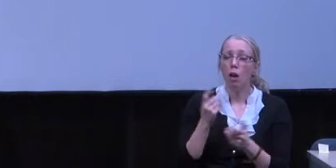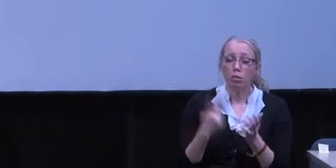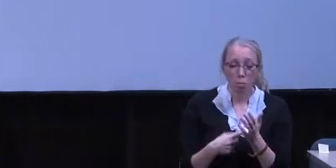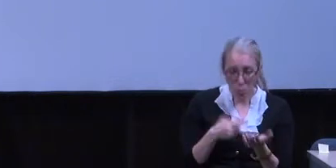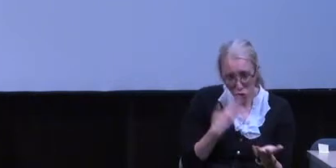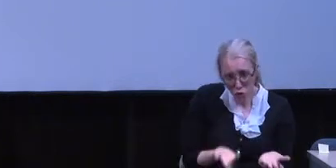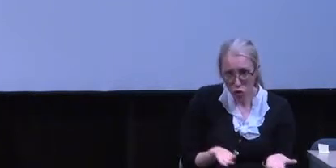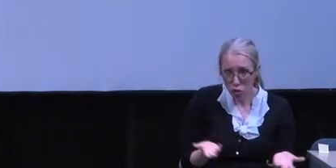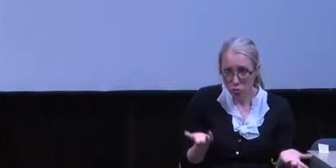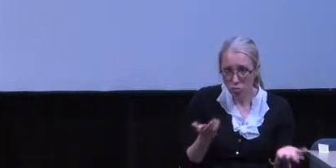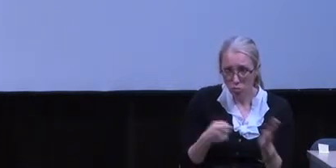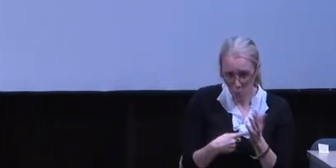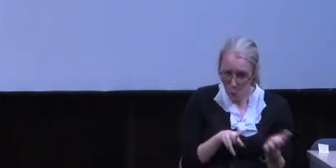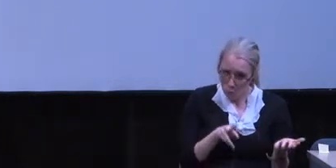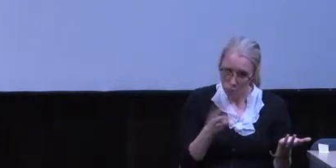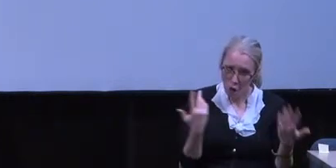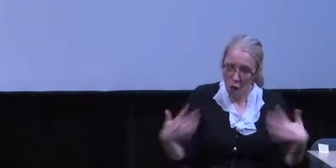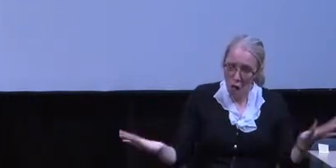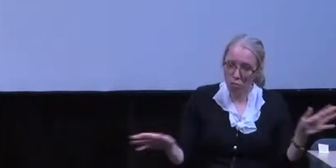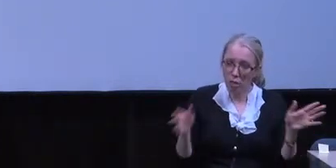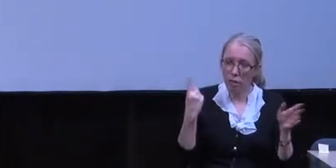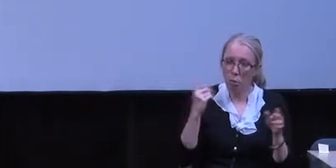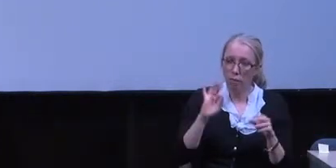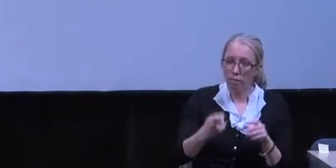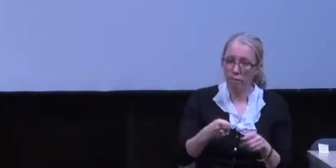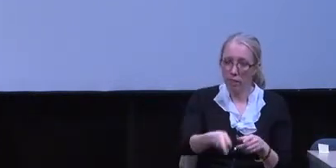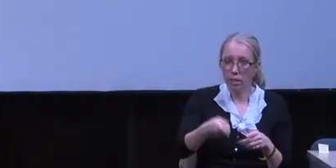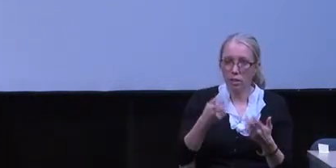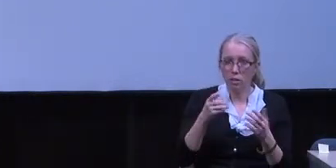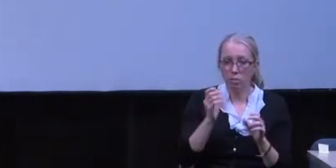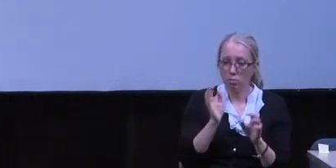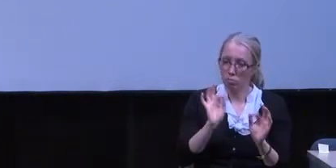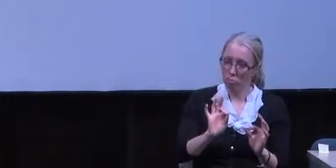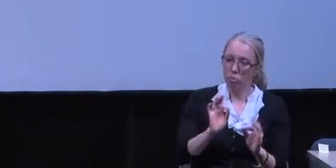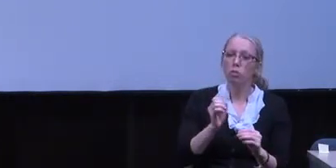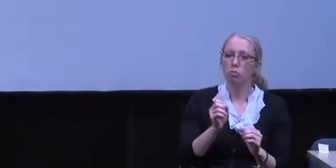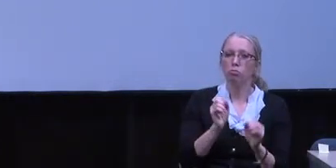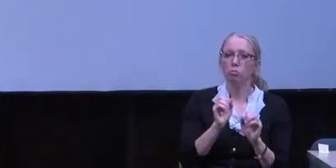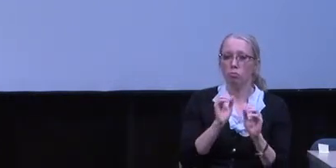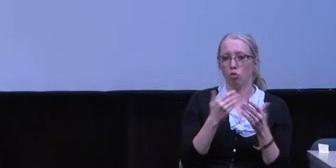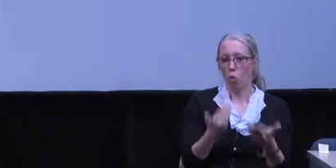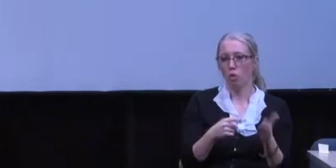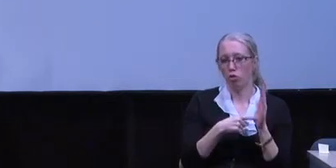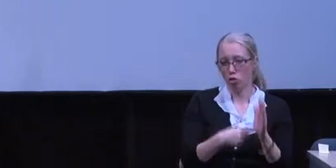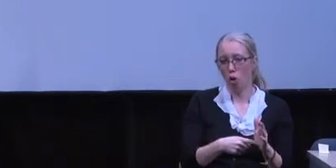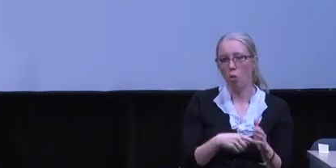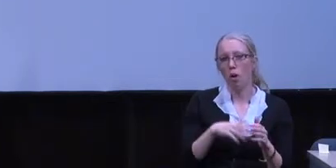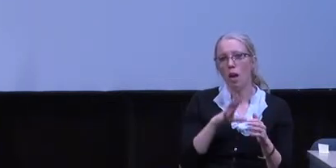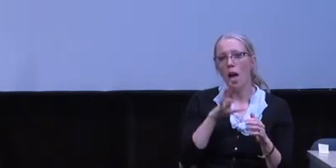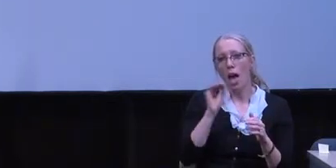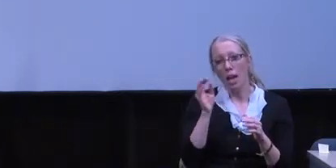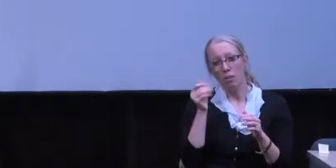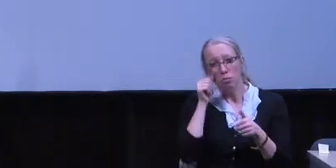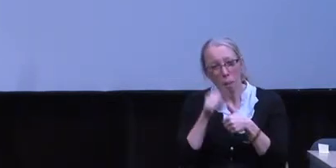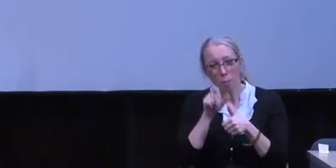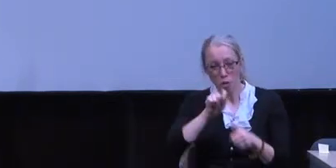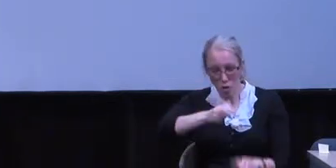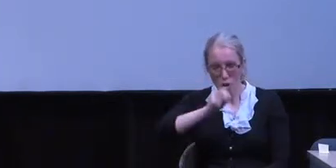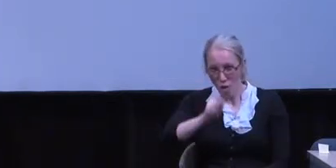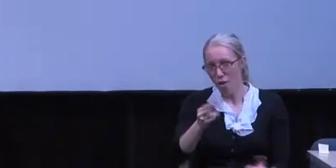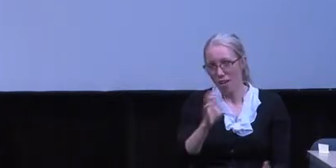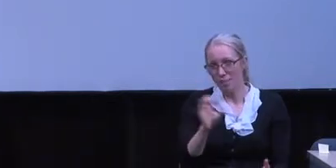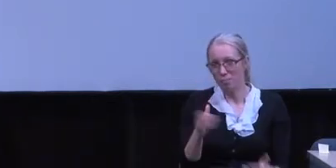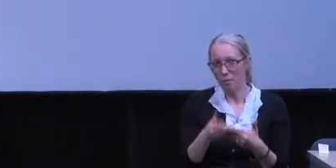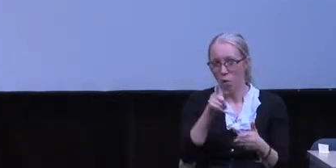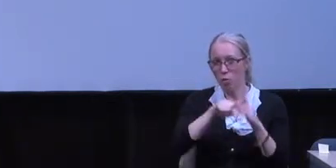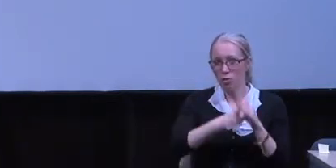are off. And make sure you're just turning on the closed captions before you show the video, so everybody's getting the closed captions. You